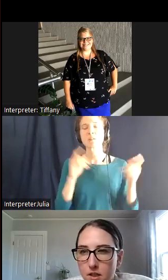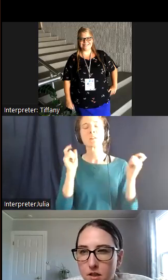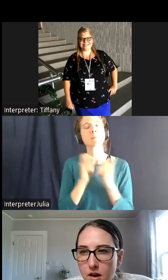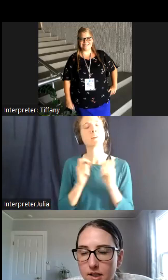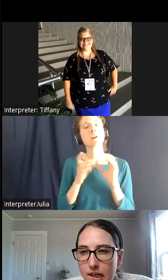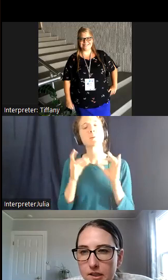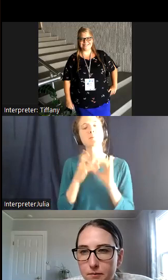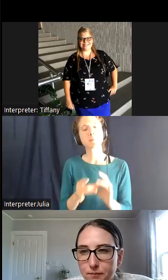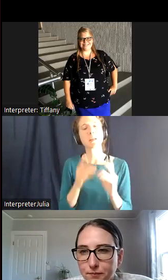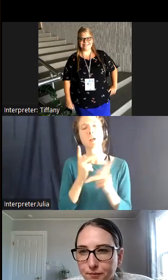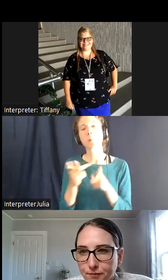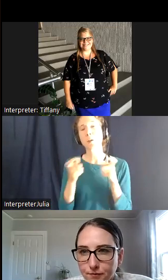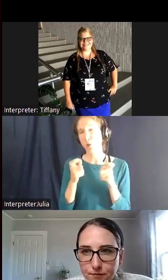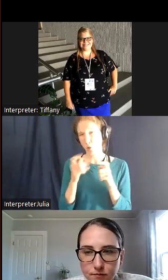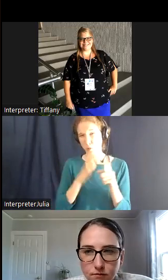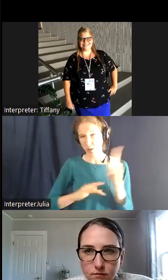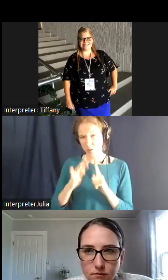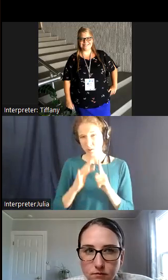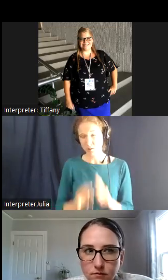management contacts?